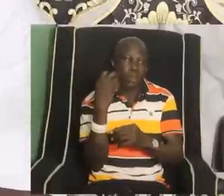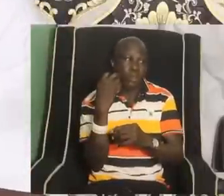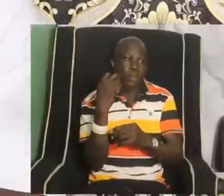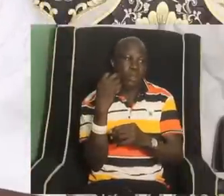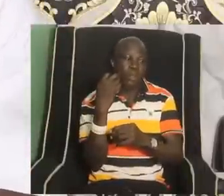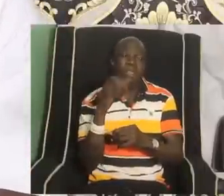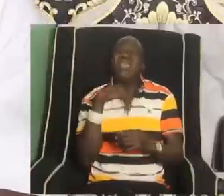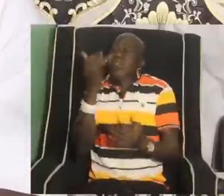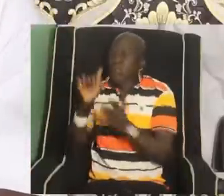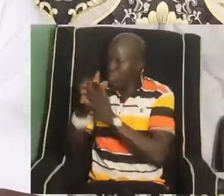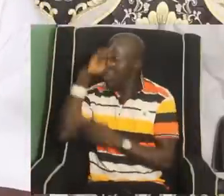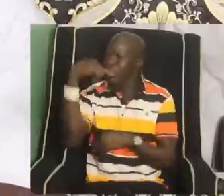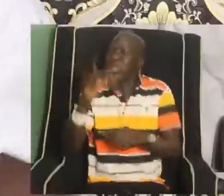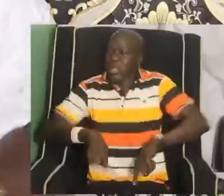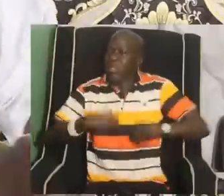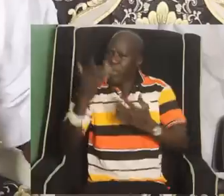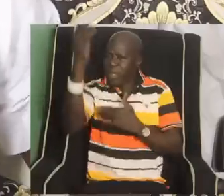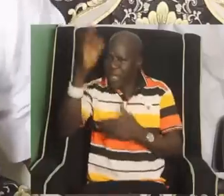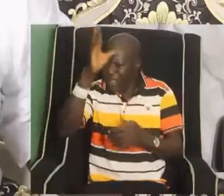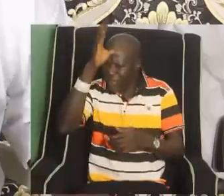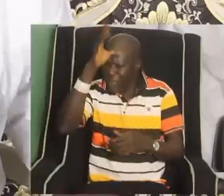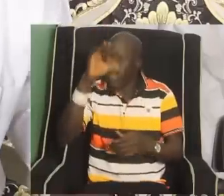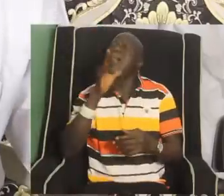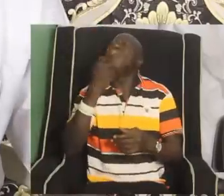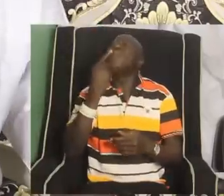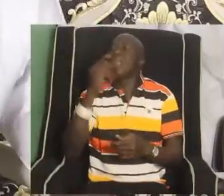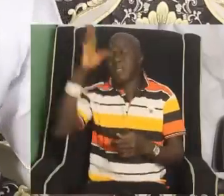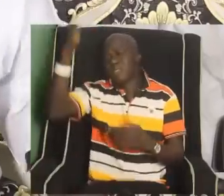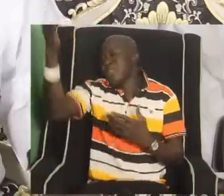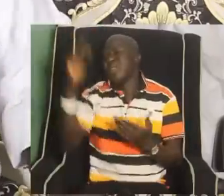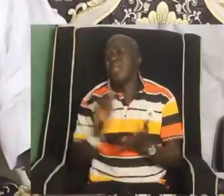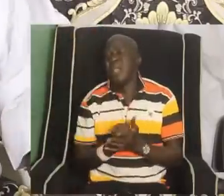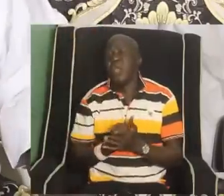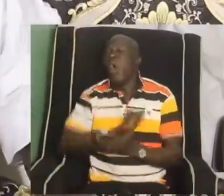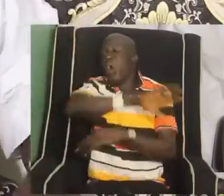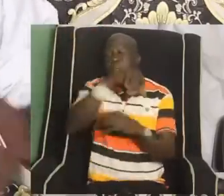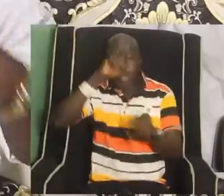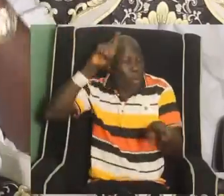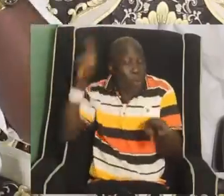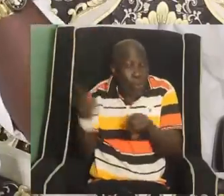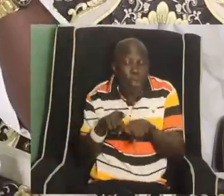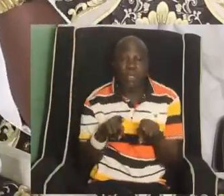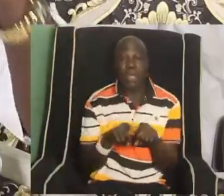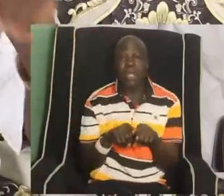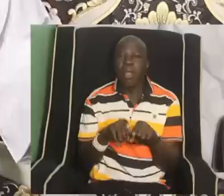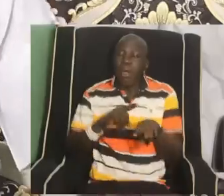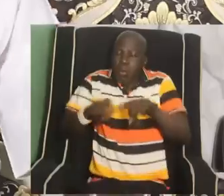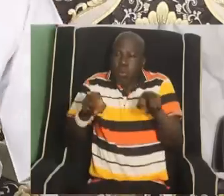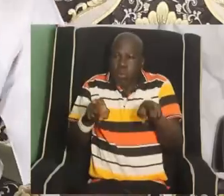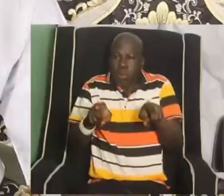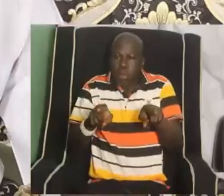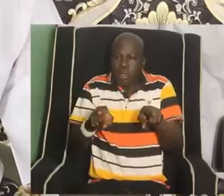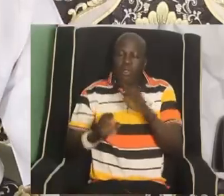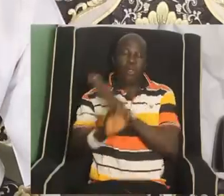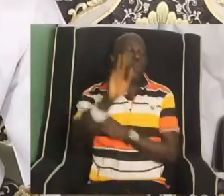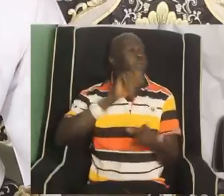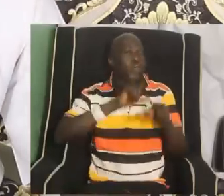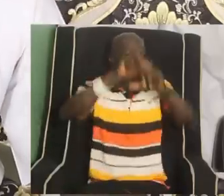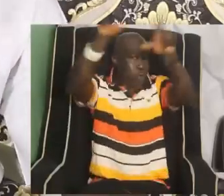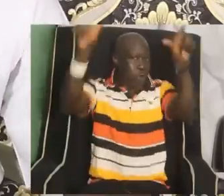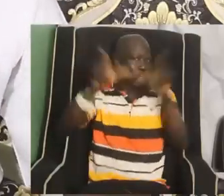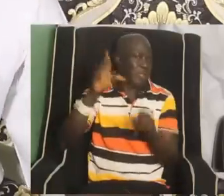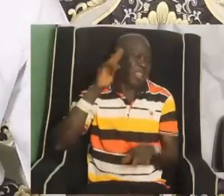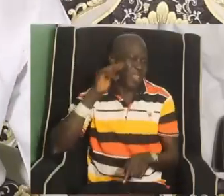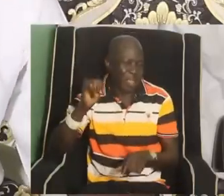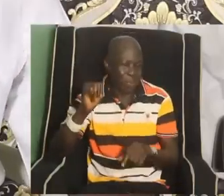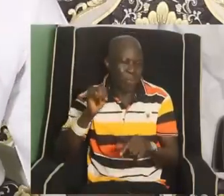point is, do you think he was the only one living there? Baba, his father was there and his mother and his brethren. But Allah located him. But God located